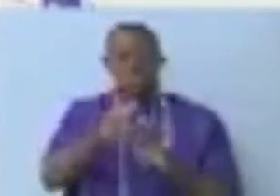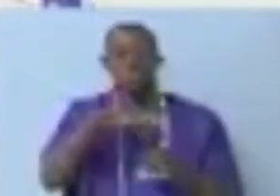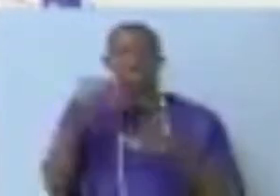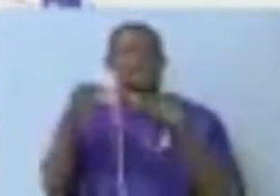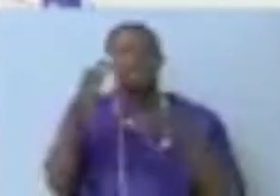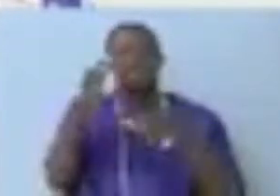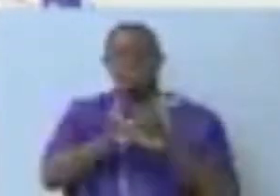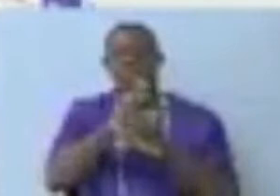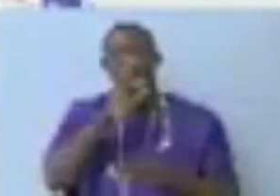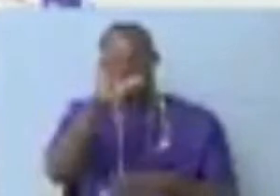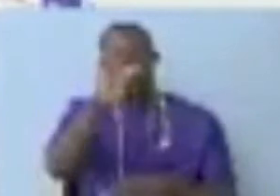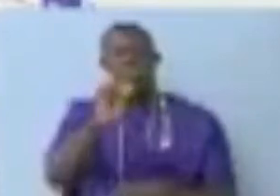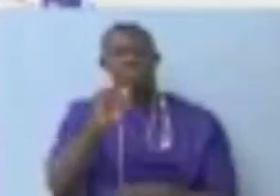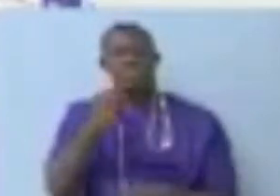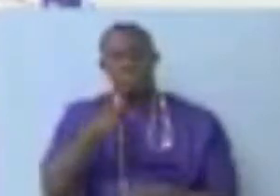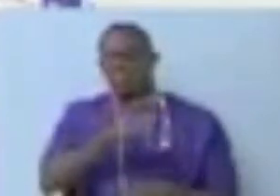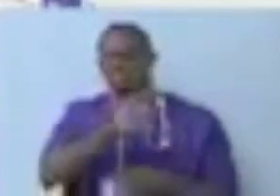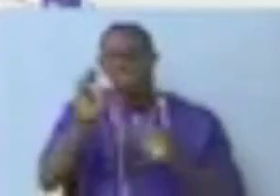done.